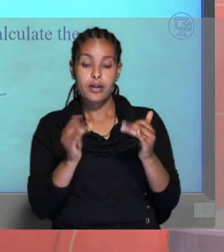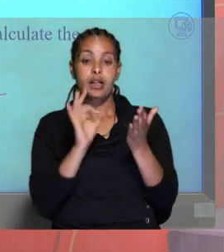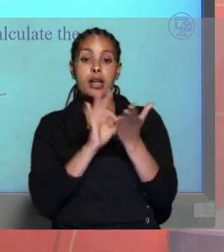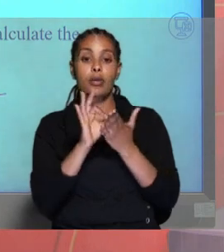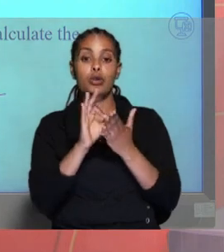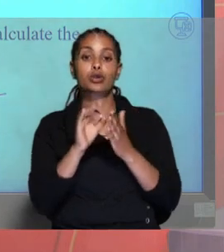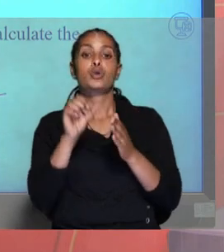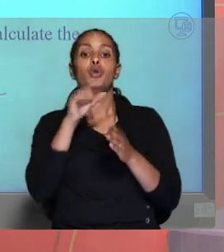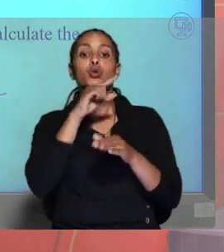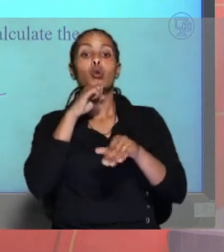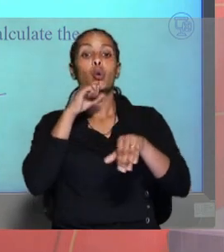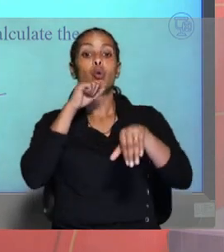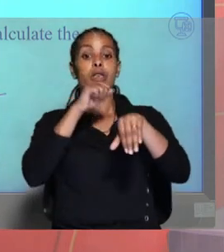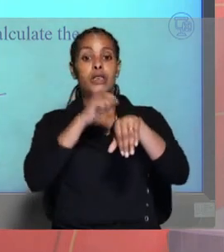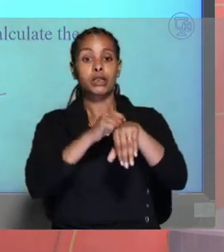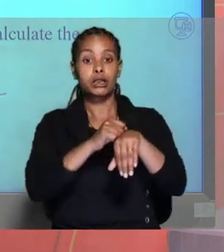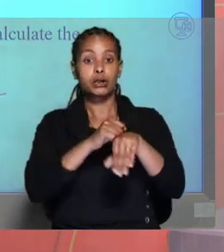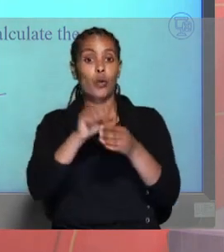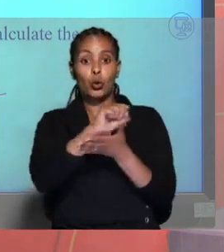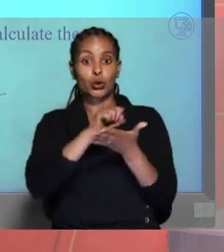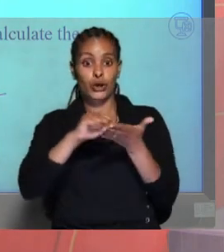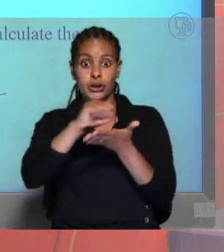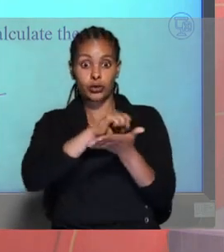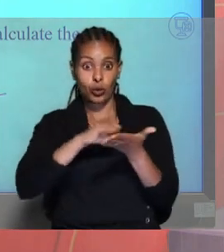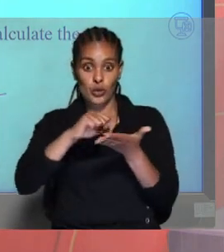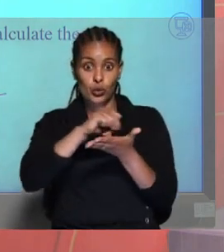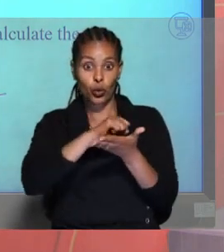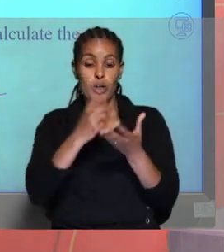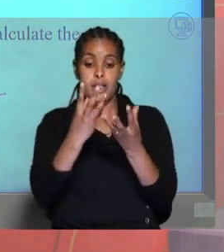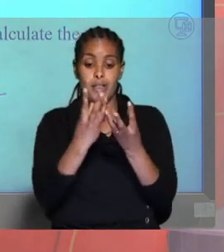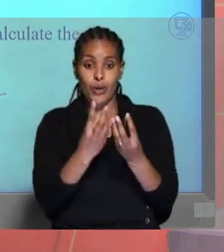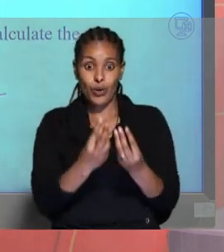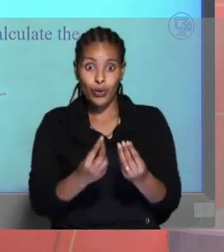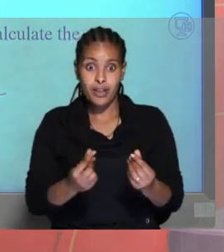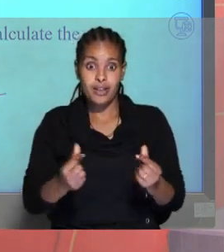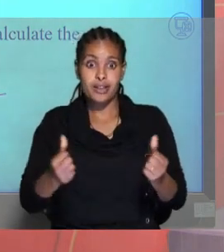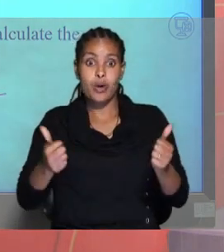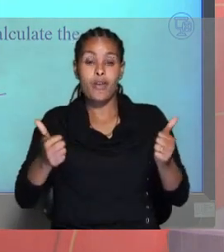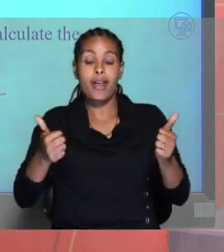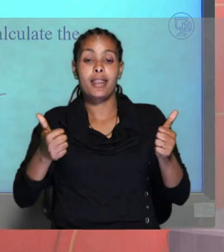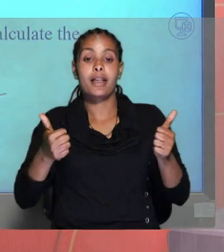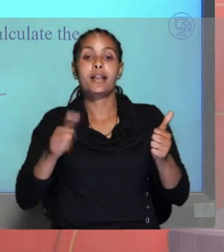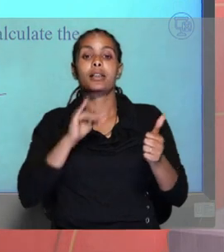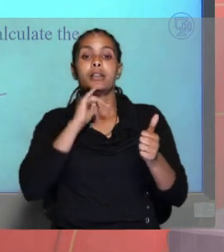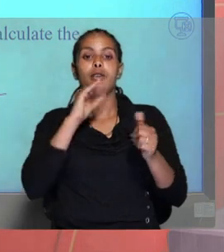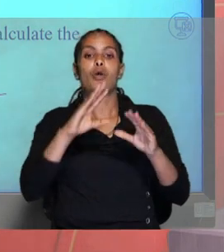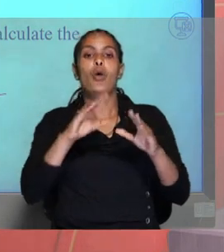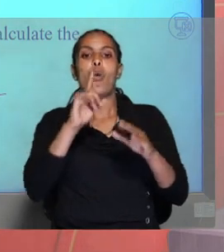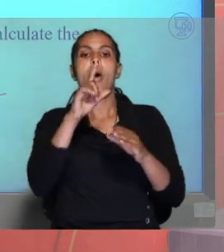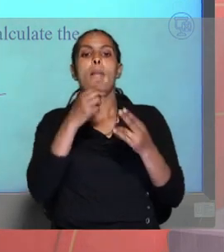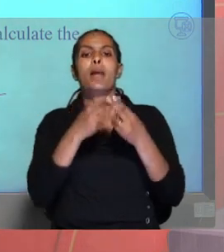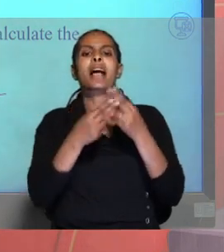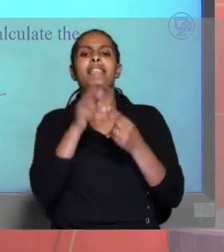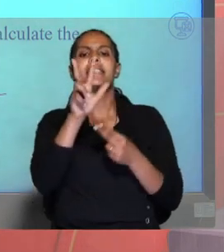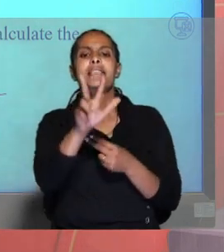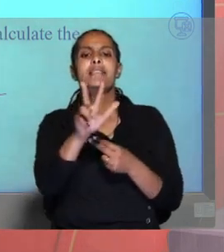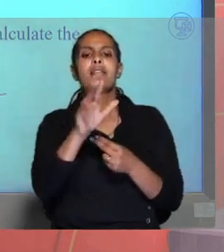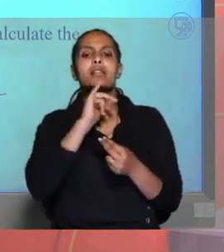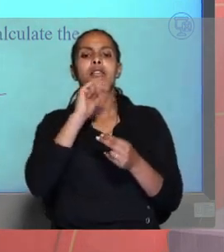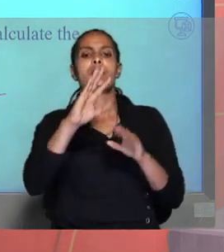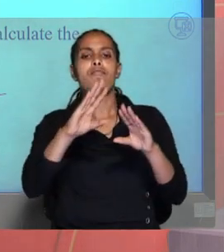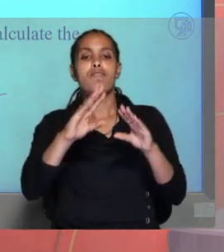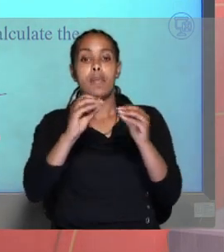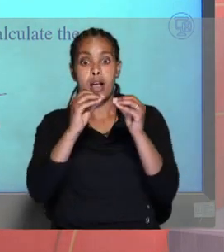number of mole of solution is number of mole of solid plus number of mole of solvents, which is 1 plus 3 is